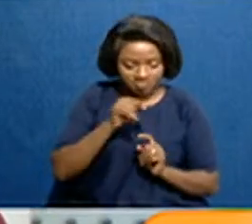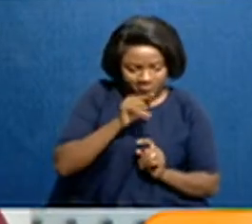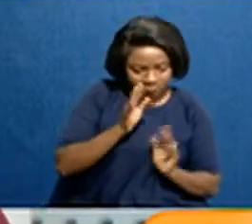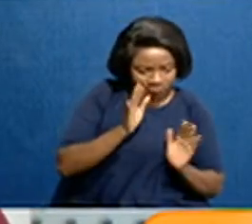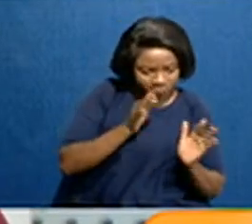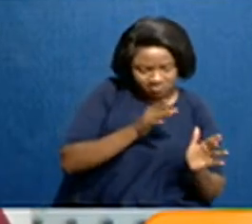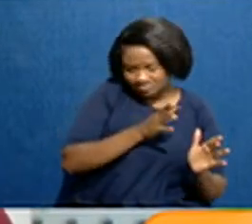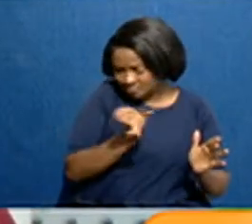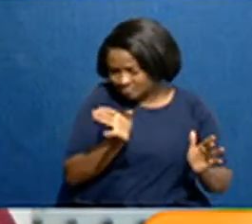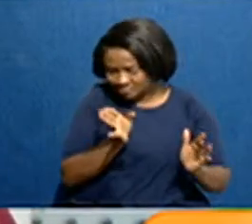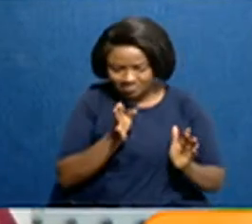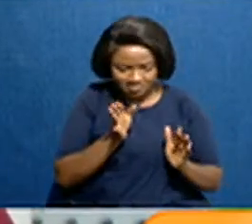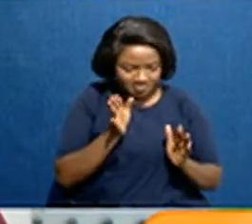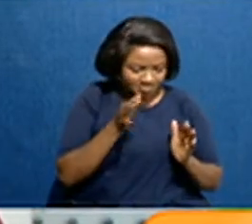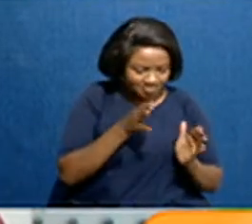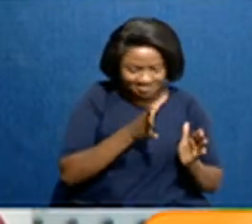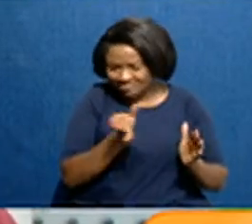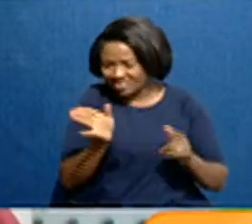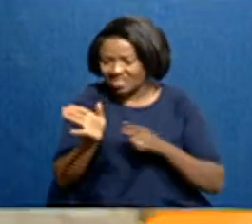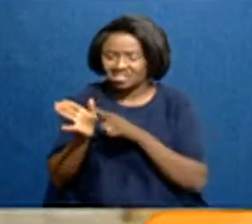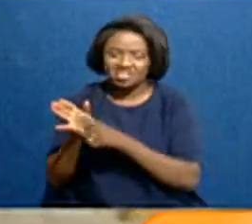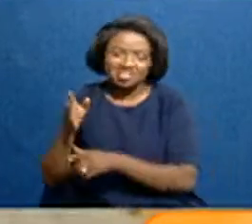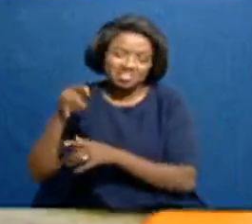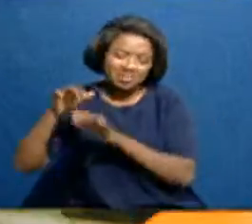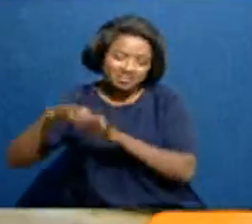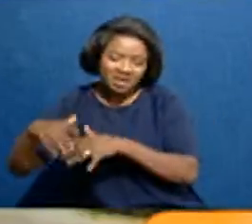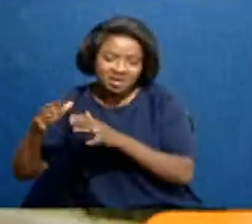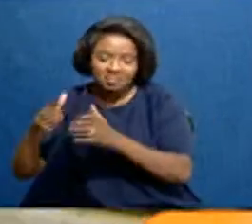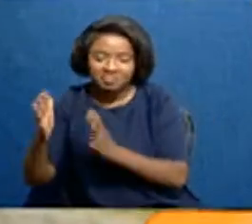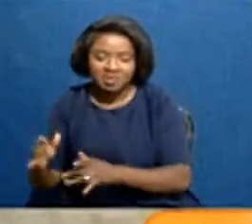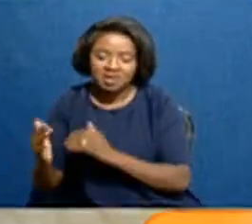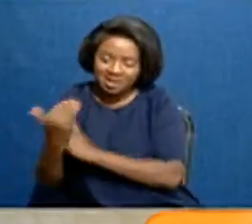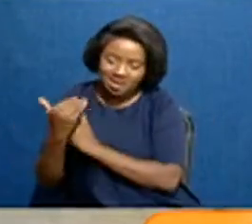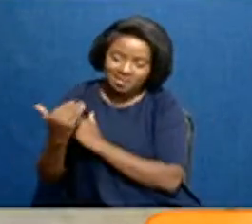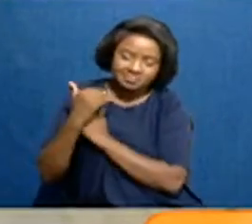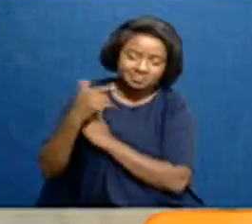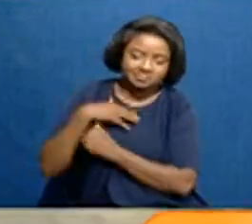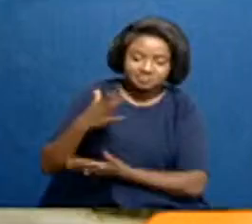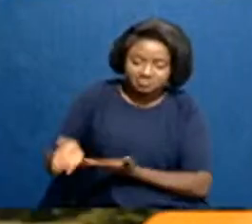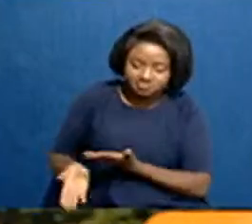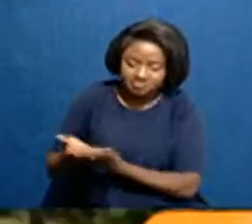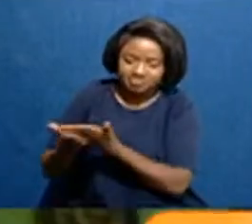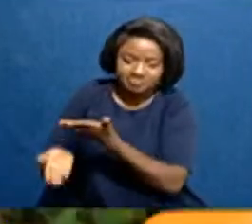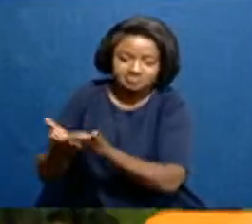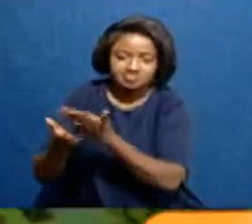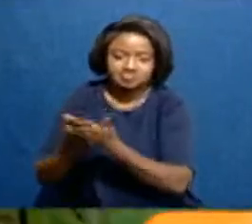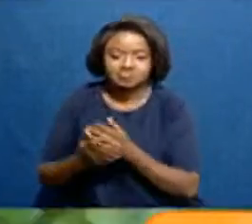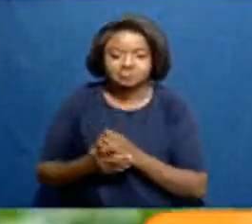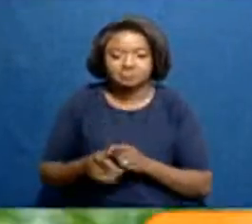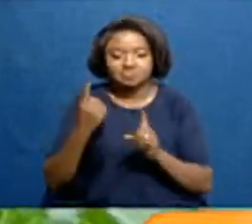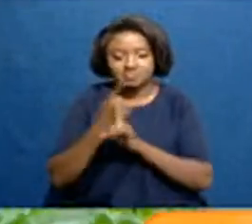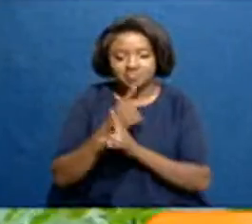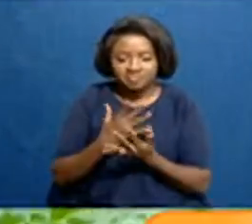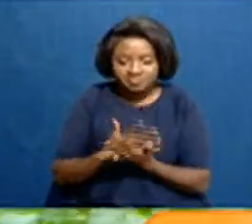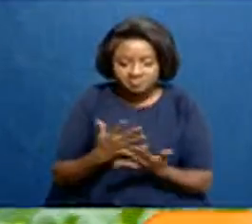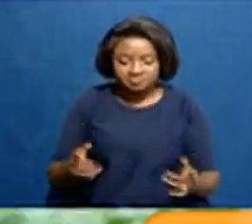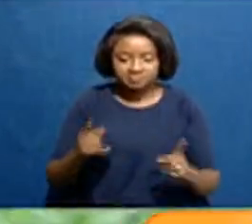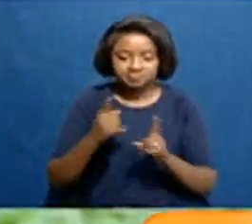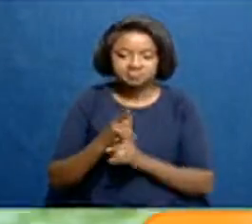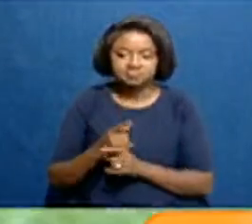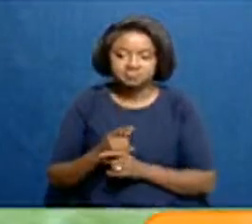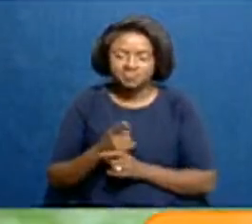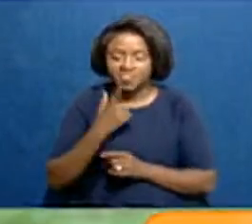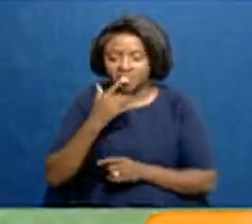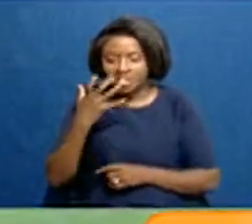I kept getting requests from many farmers to propagate other products for them,